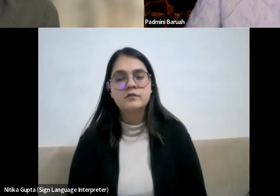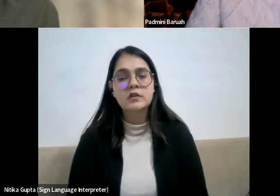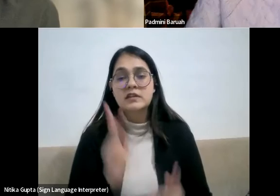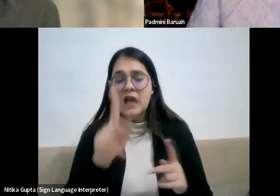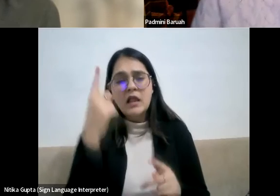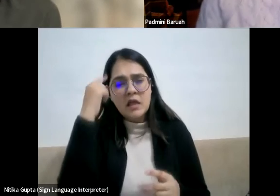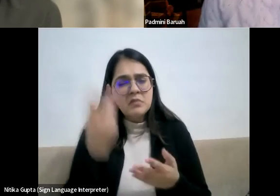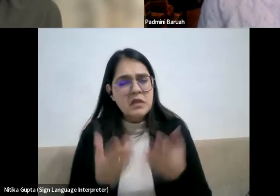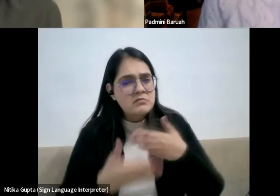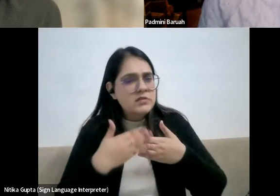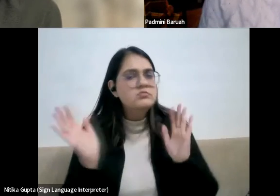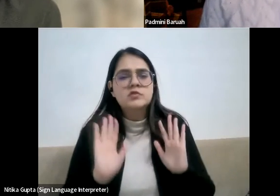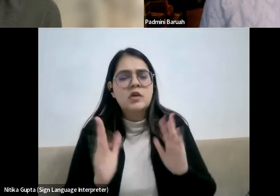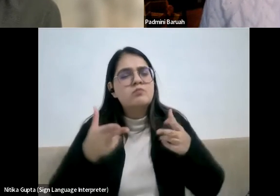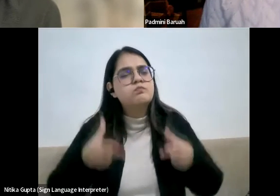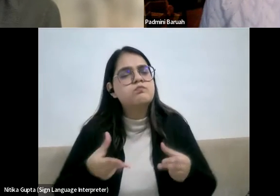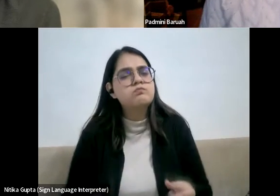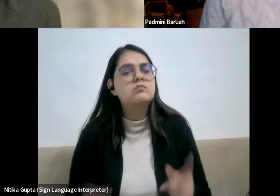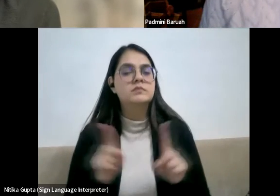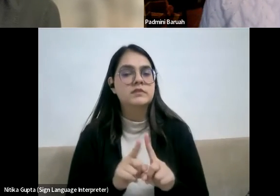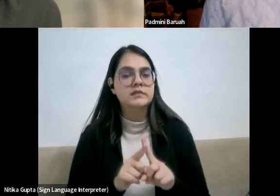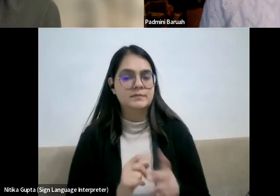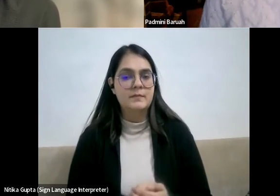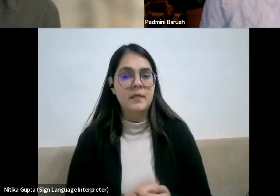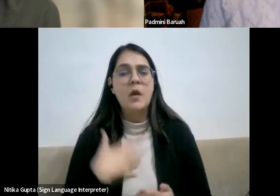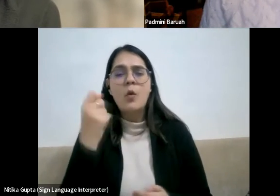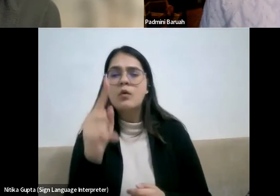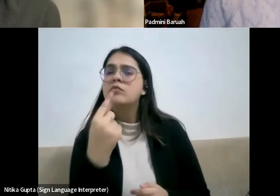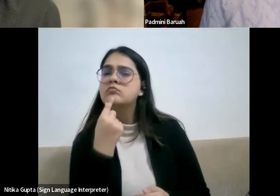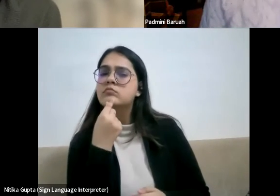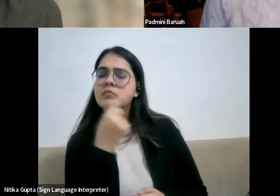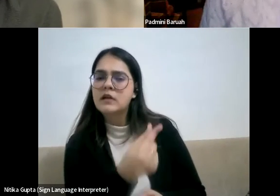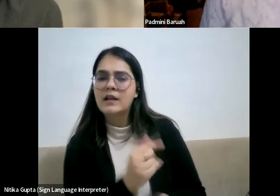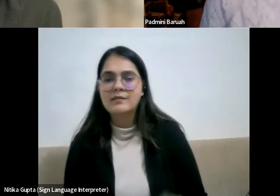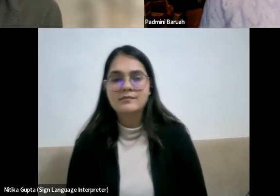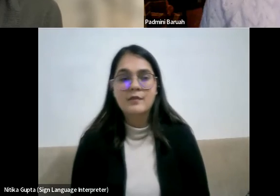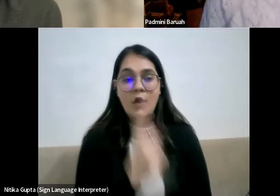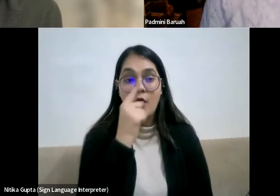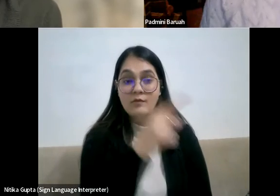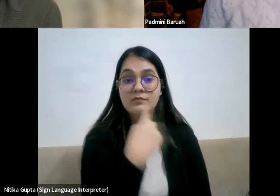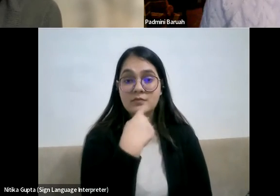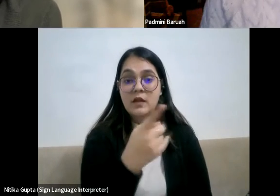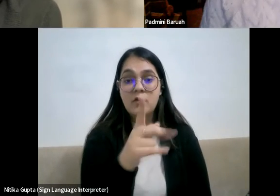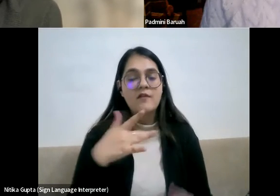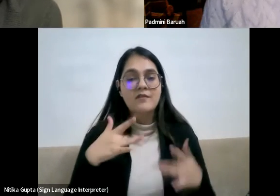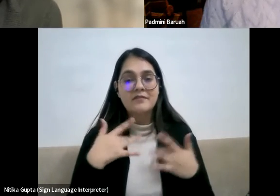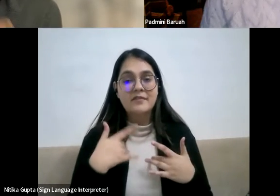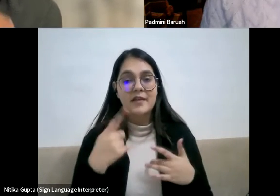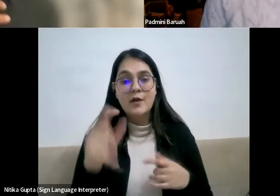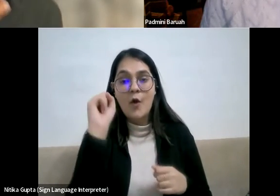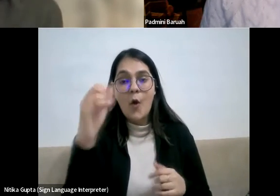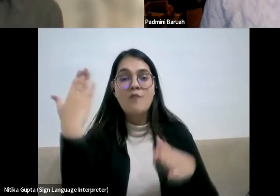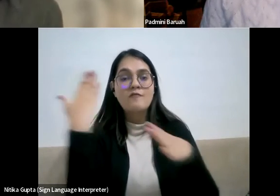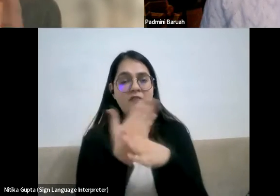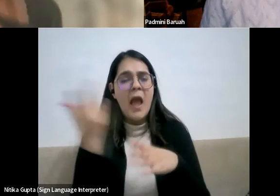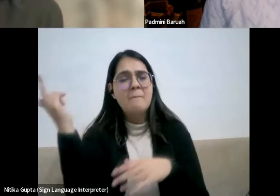rooted. And before I come to that, I just wanted to make a comment on what you had said. It's really amazing about the filing of writ petitions,